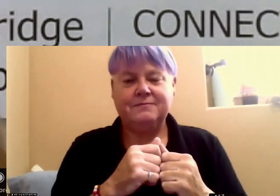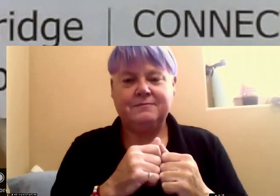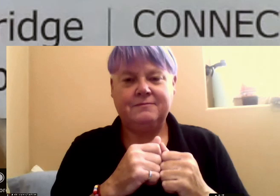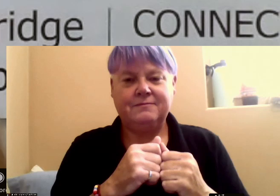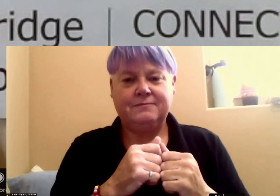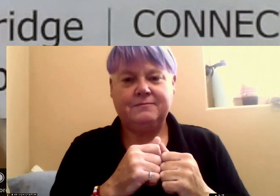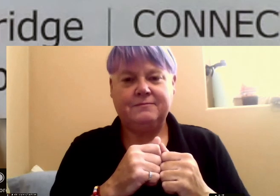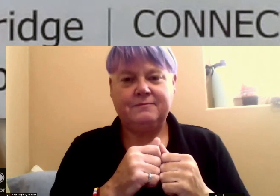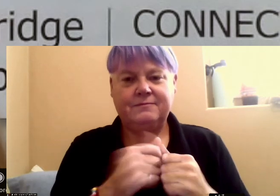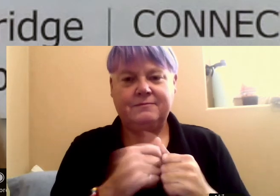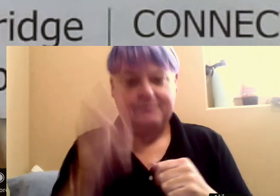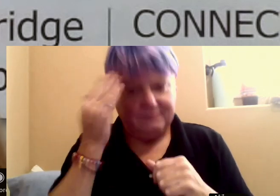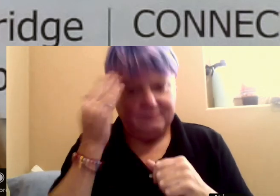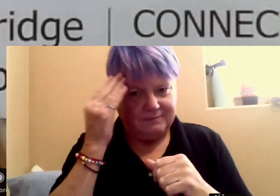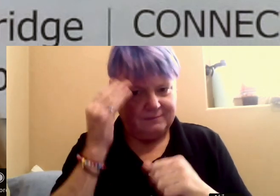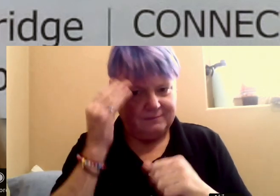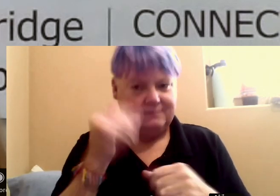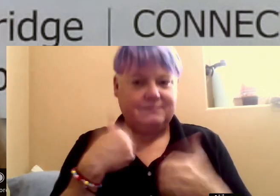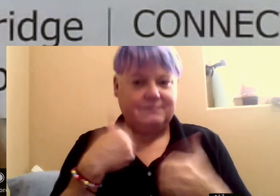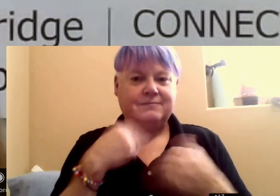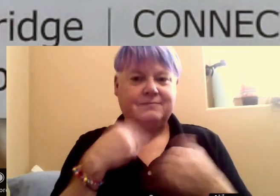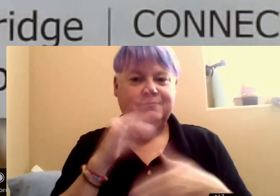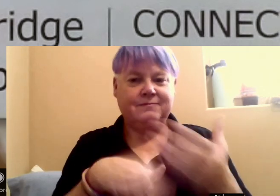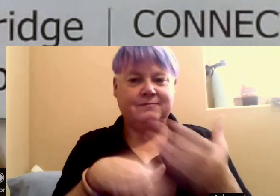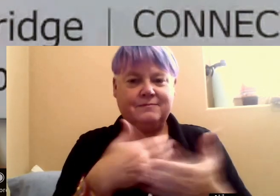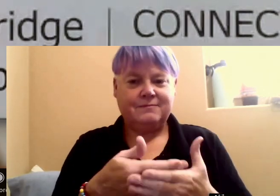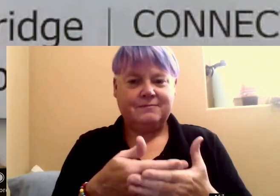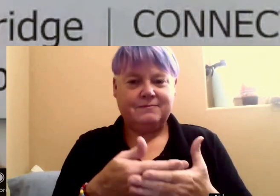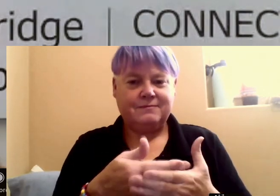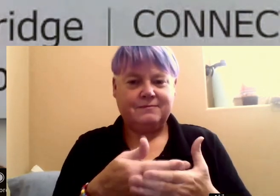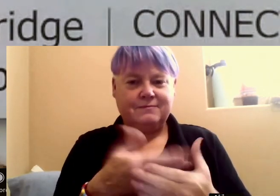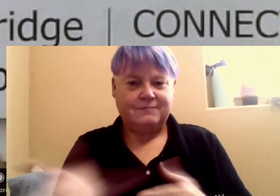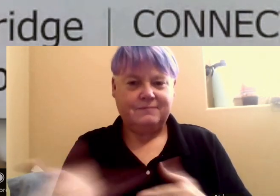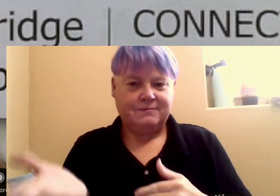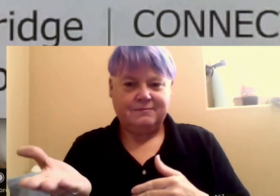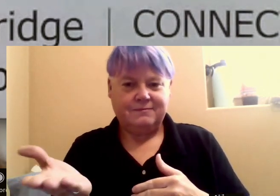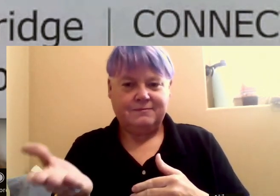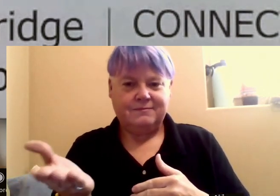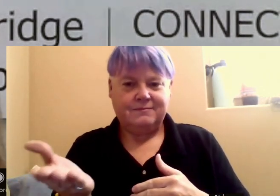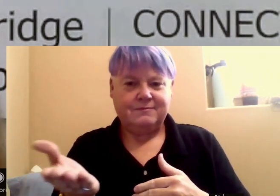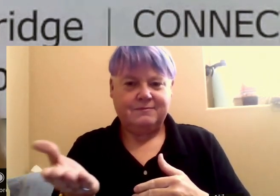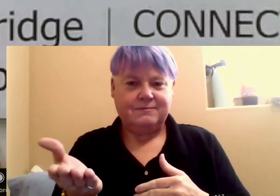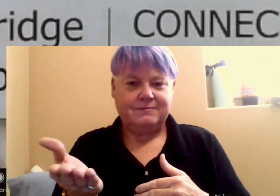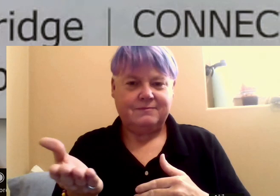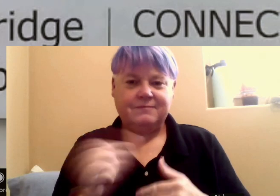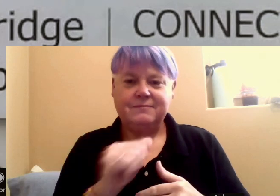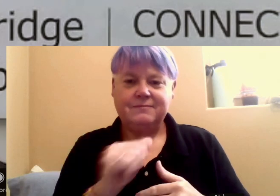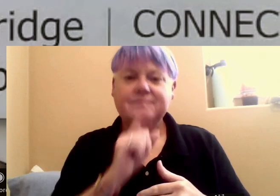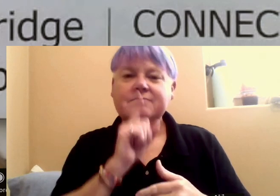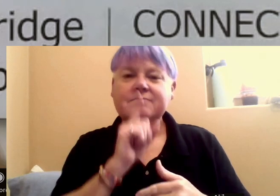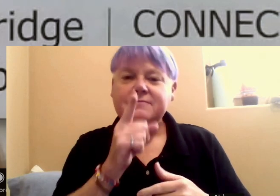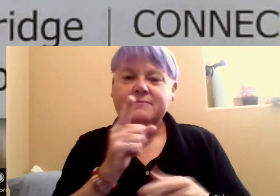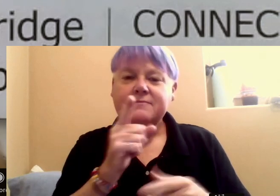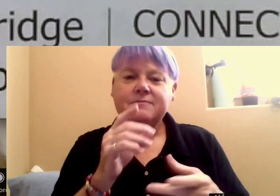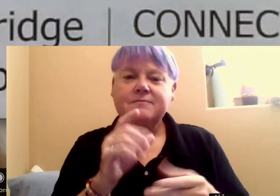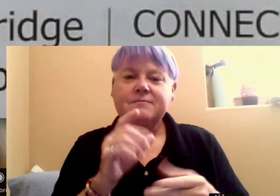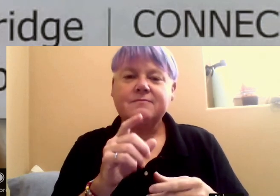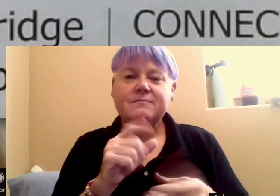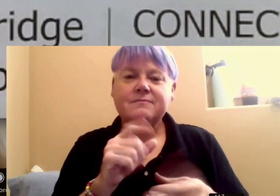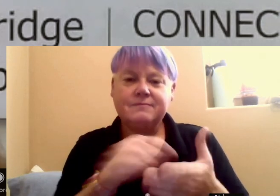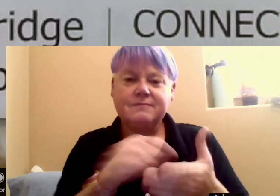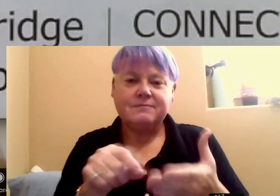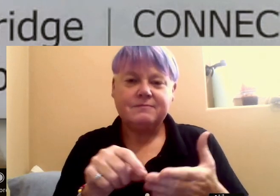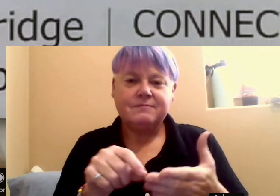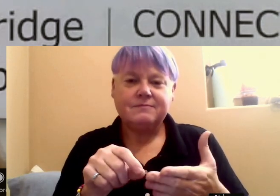You know, you've all these added elements, you know, a little bit different than fiction, right? You have this tense